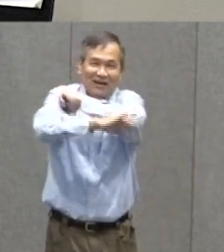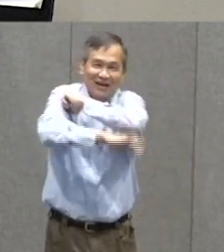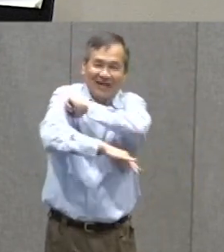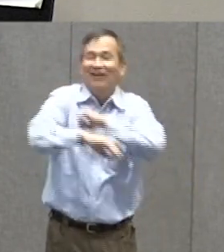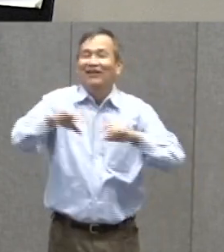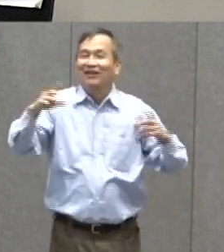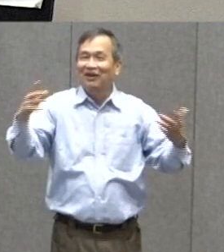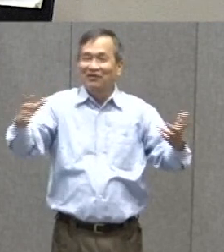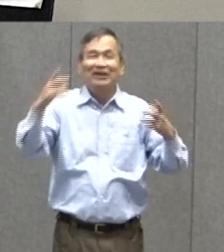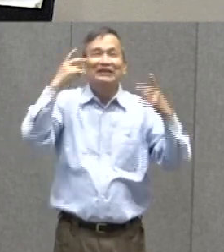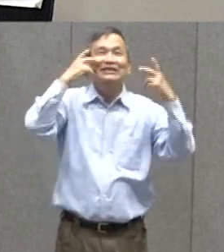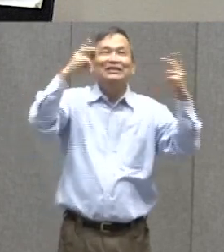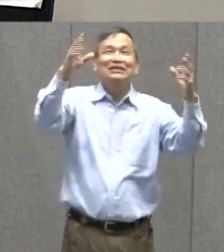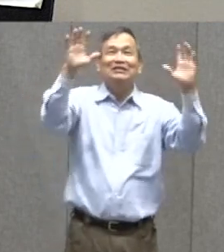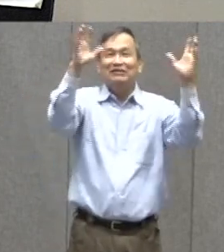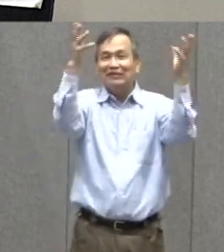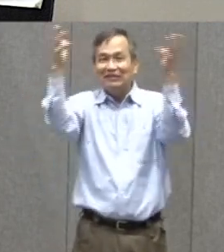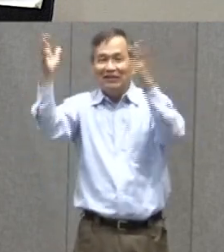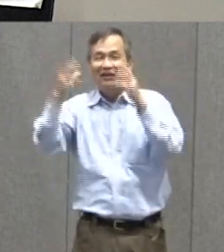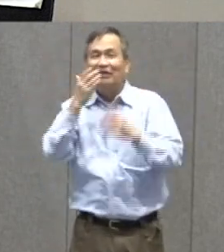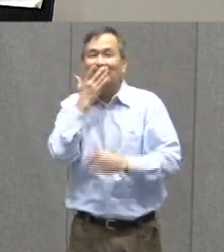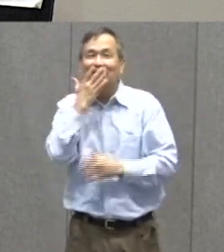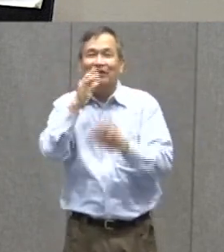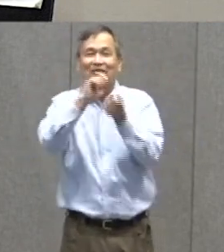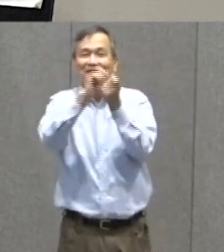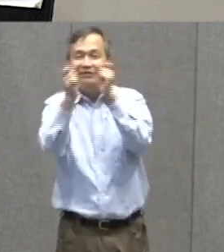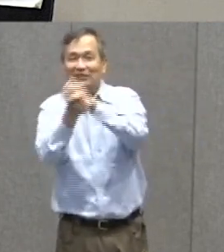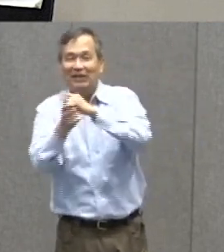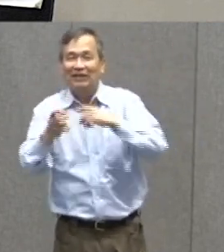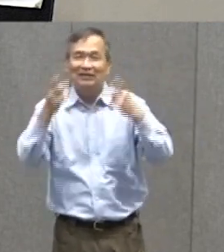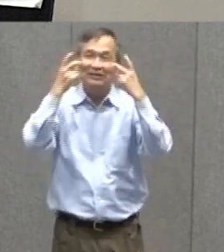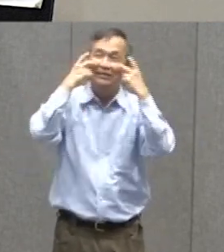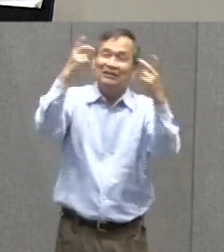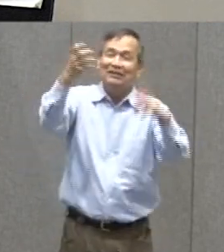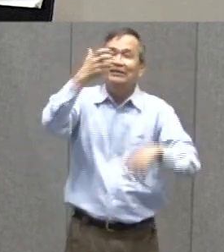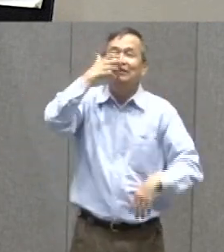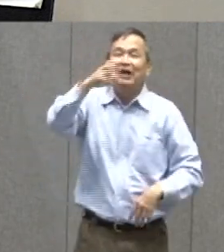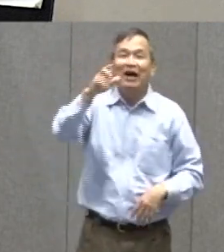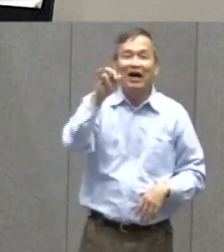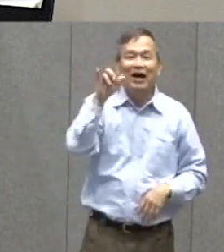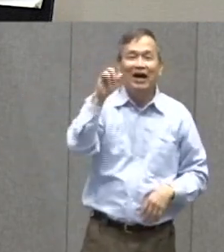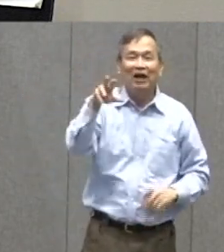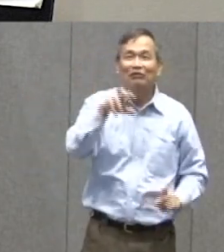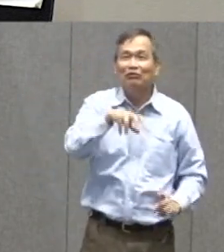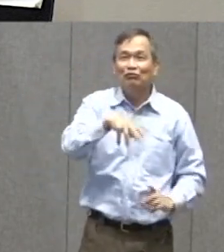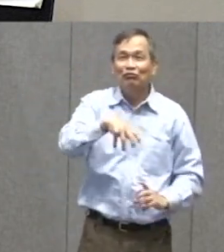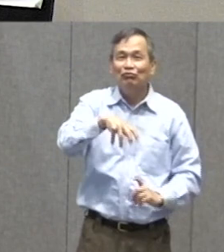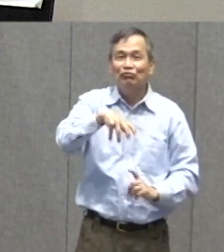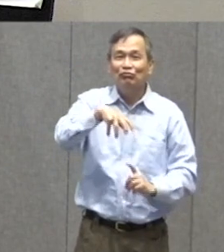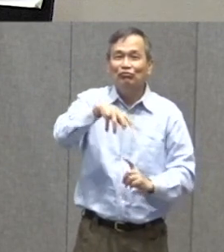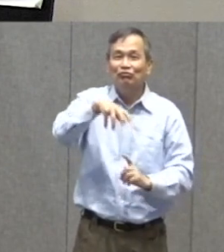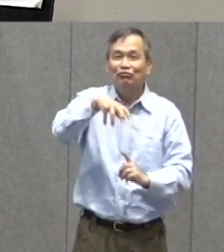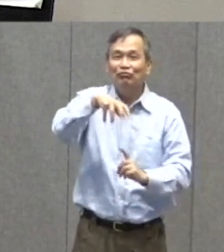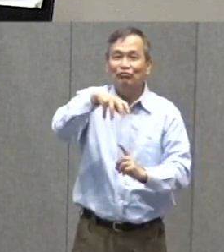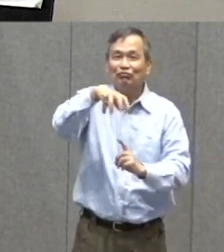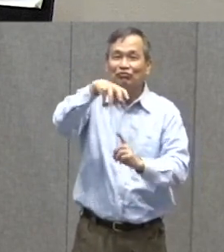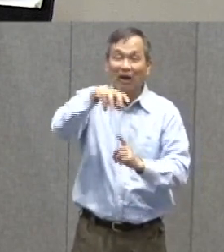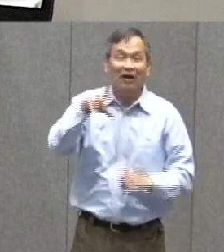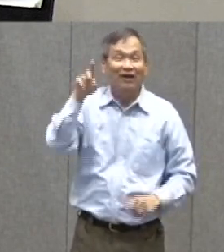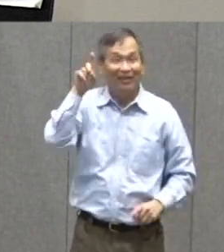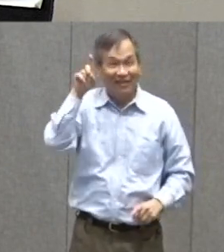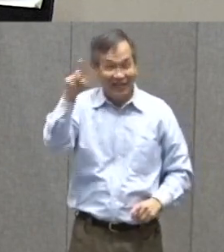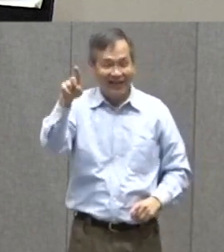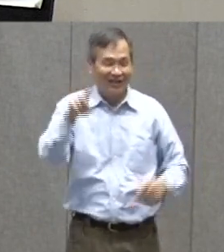like it, and being outside and watching the hot air balloon ascend into the sky. And so